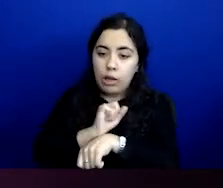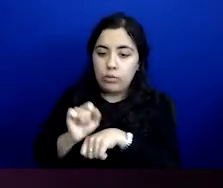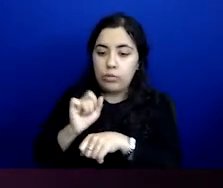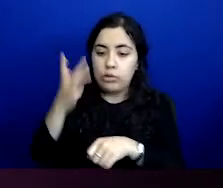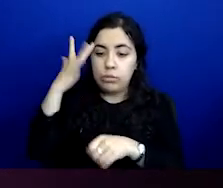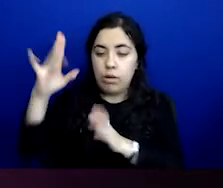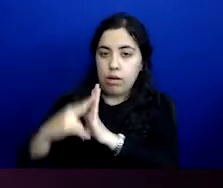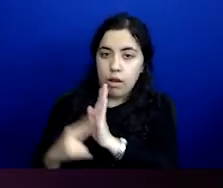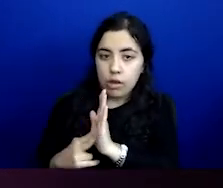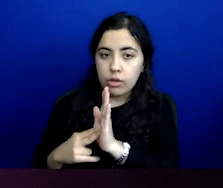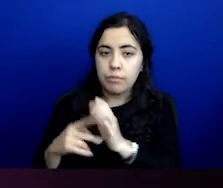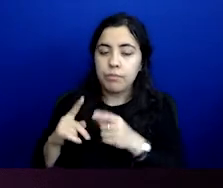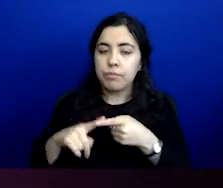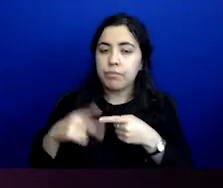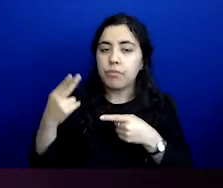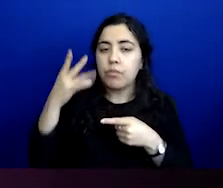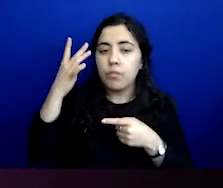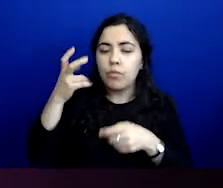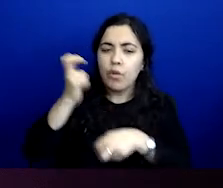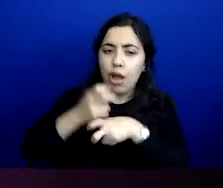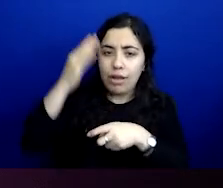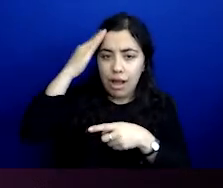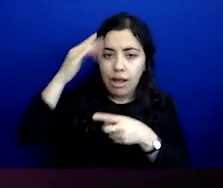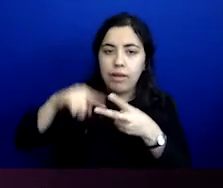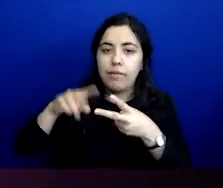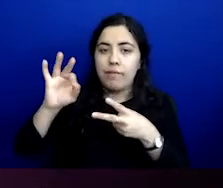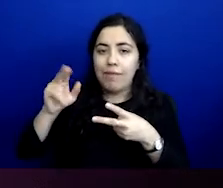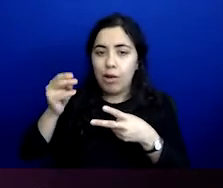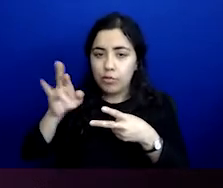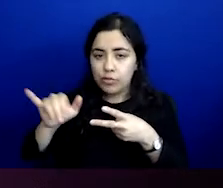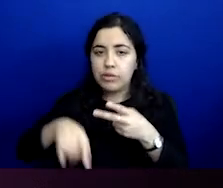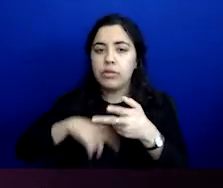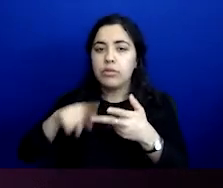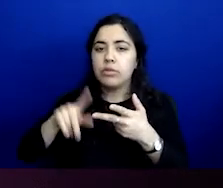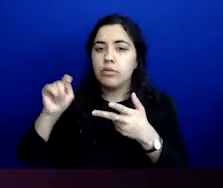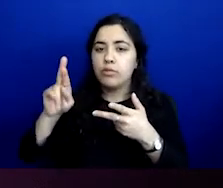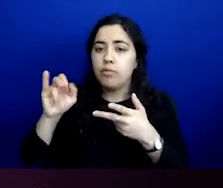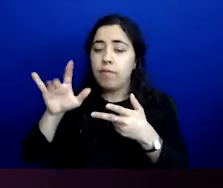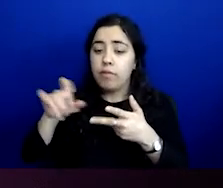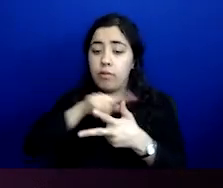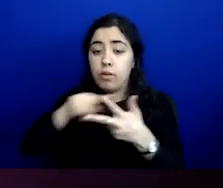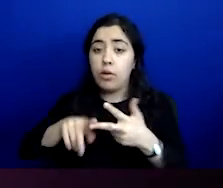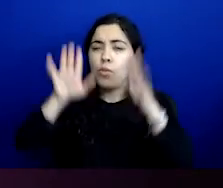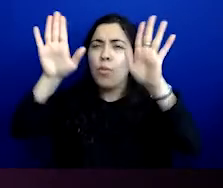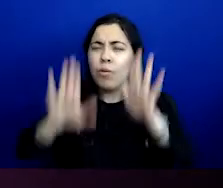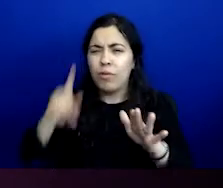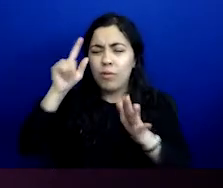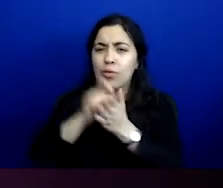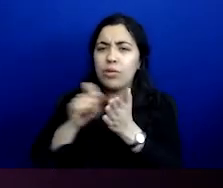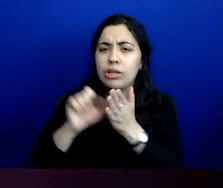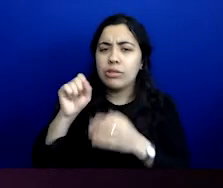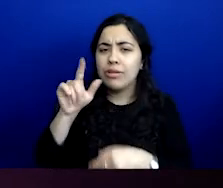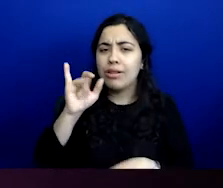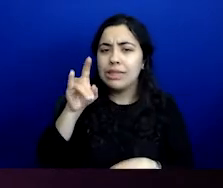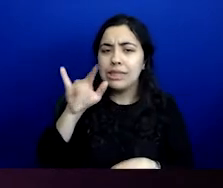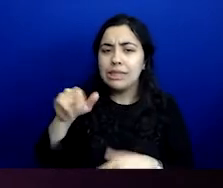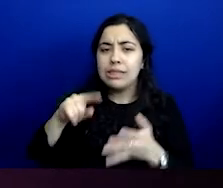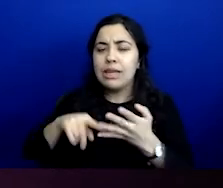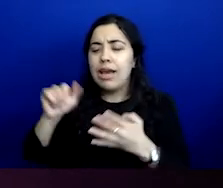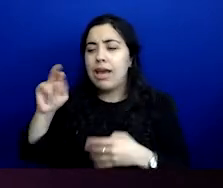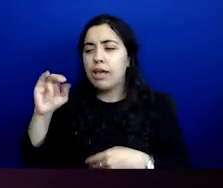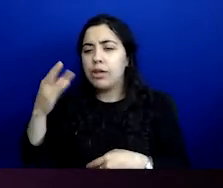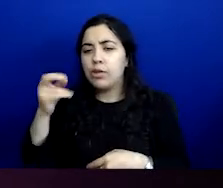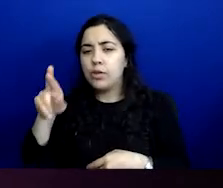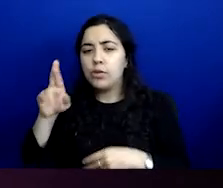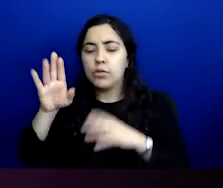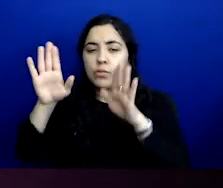smart contracts. Hard Hat, Foundry, and Truffle are really great for writing Solidity, and then Anchor is a great one for writing Rust on Solana.